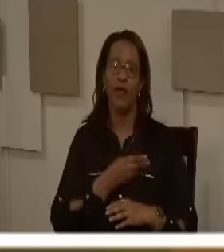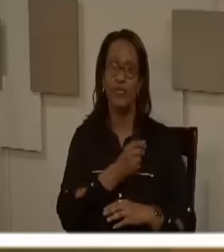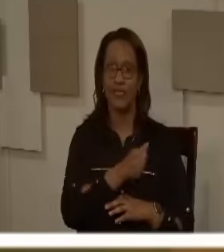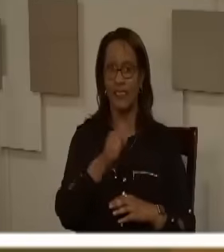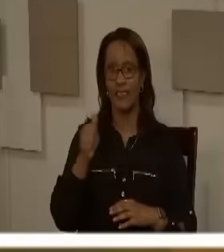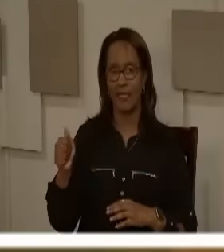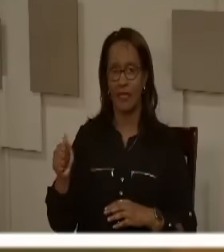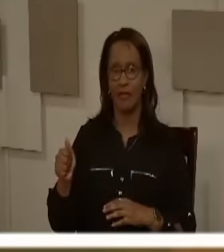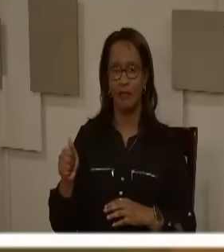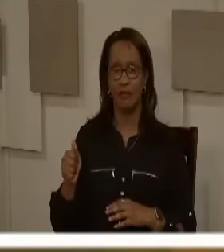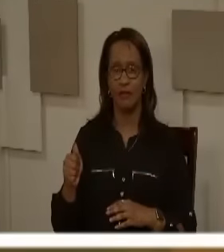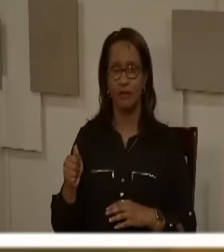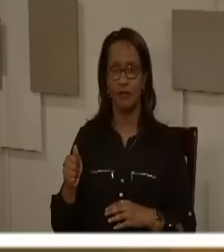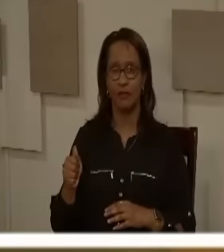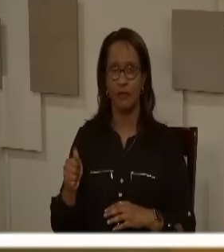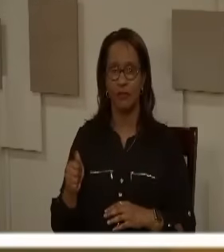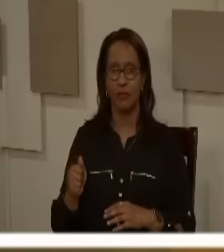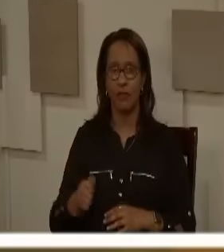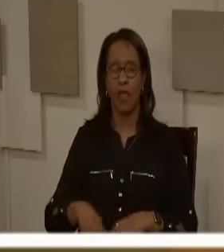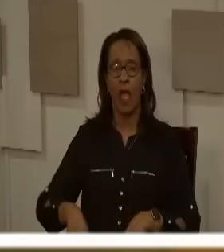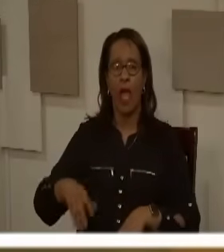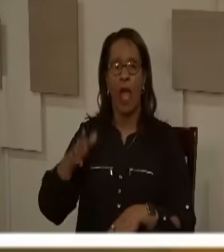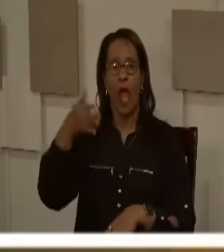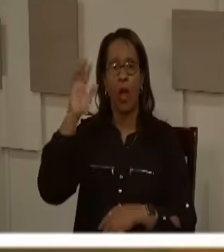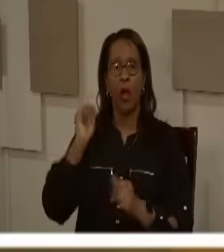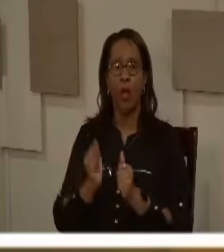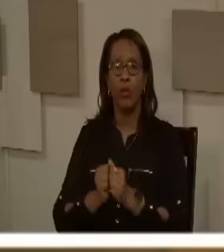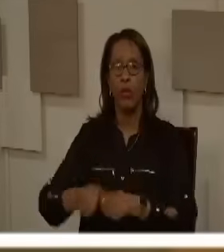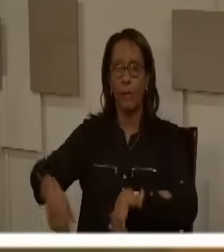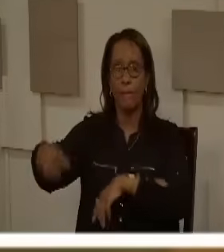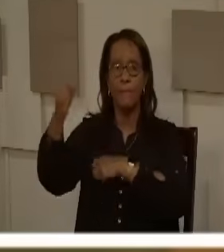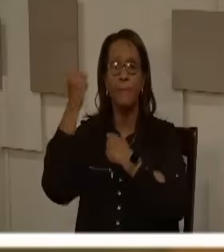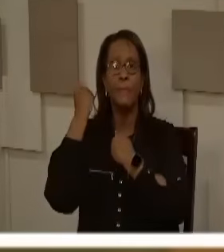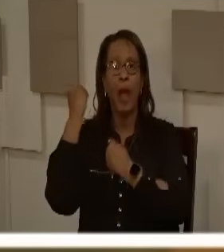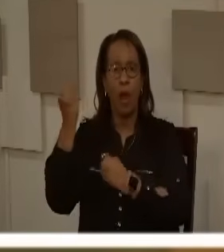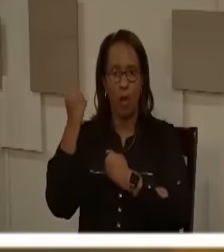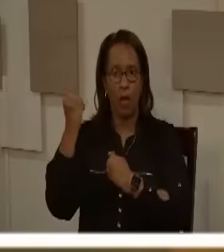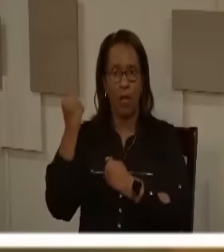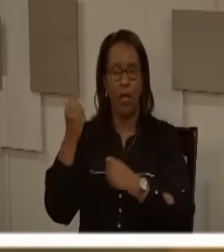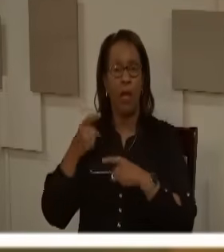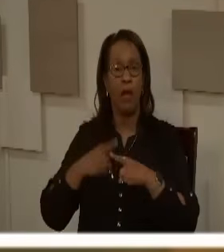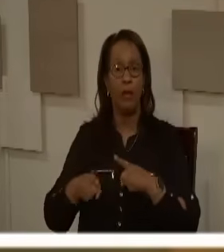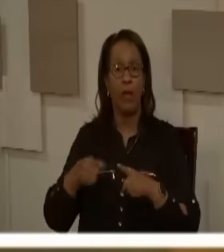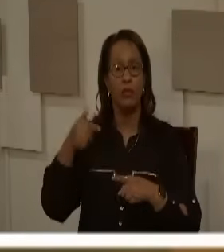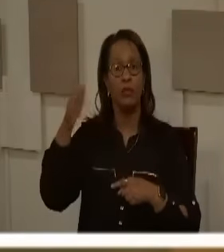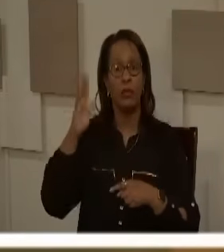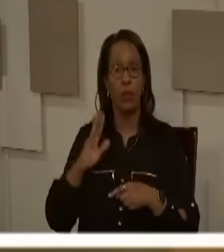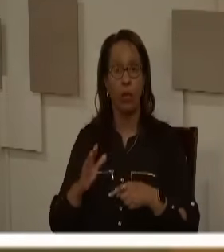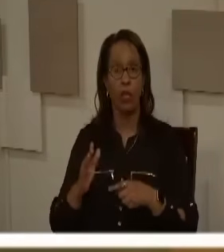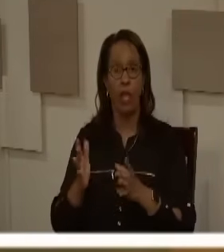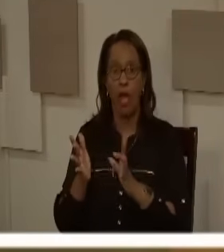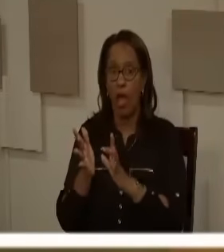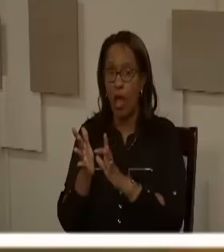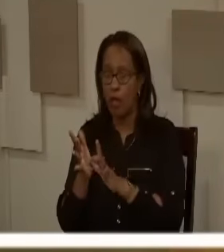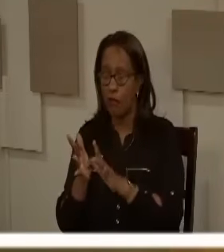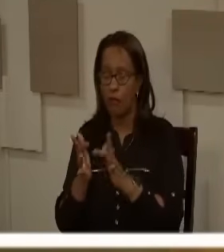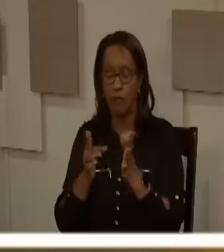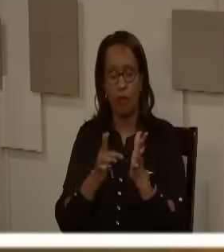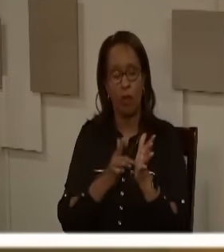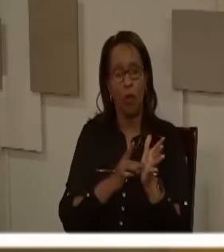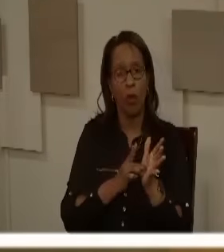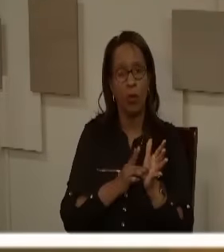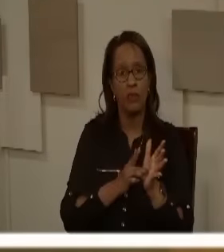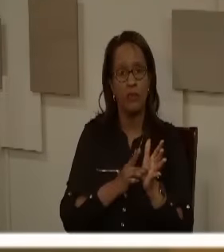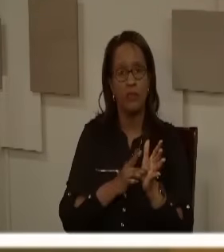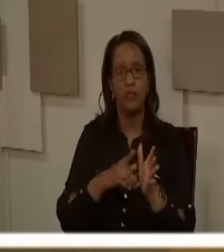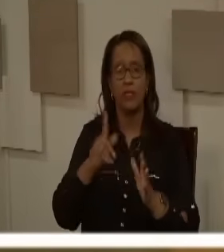a powerless God, to talk about a God who has wounds. When he appears to Thomas, he makes Thomas put his